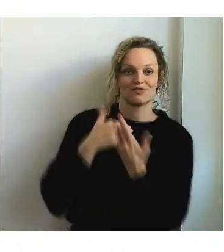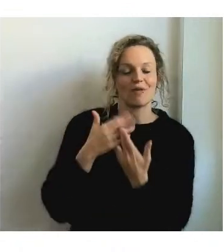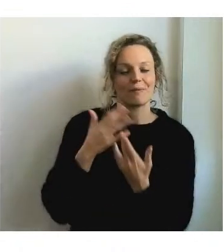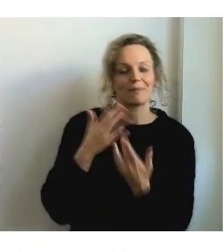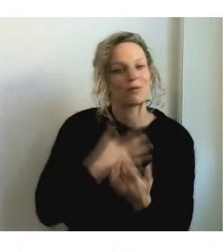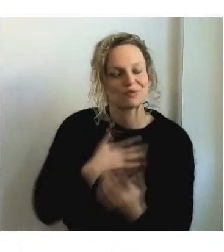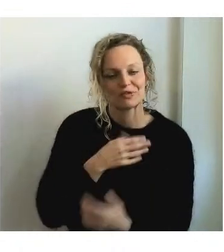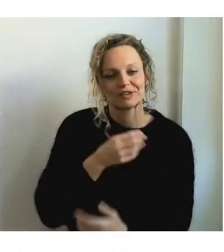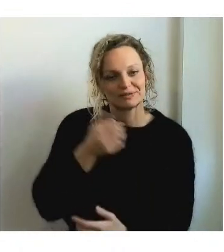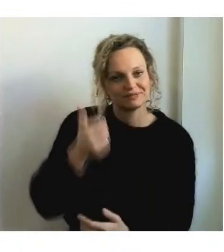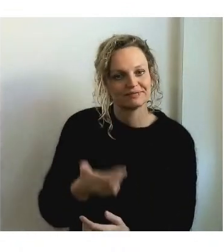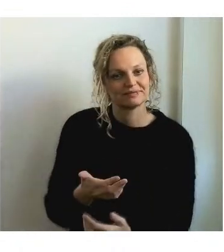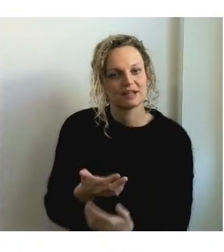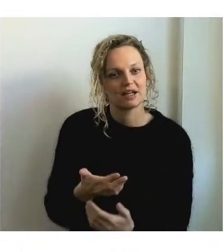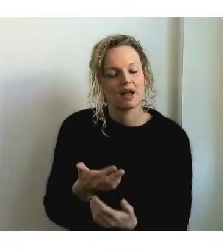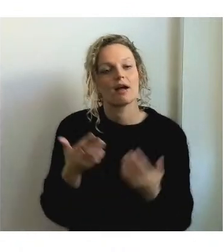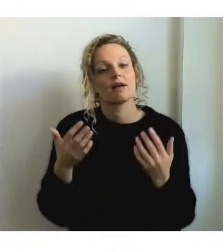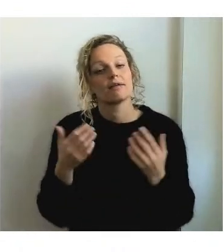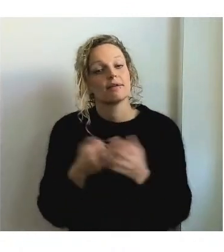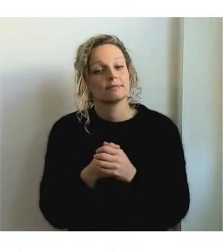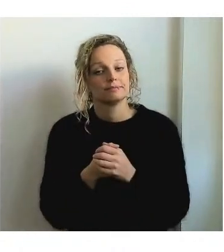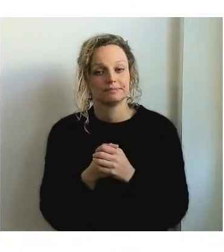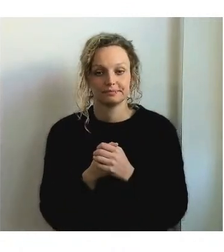for forever. I think one of the